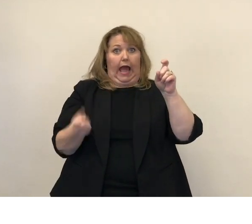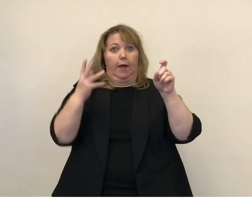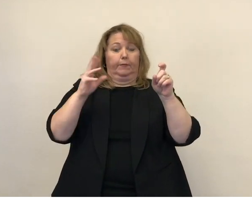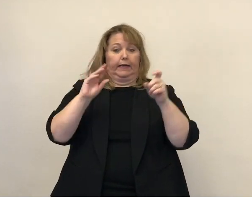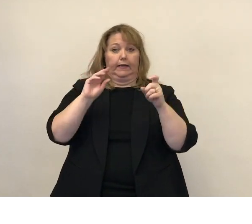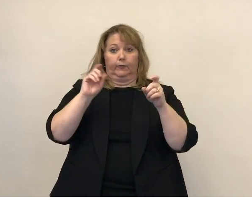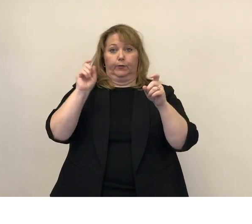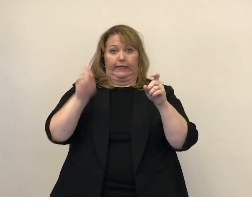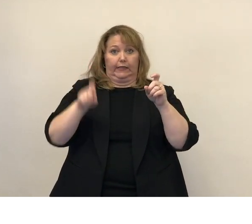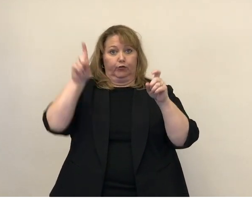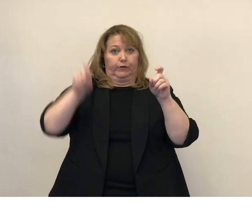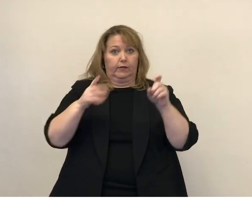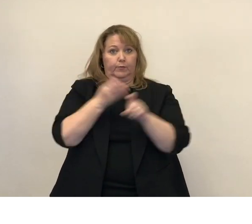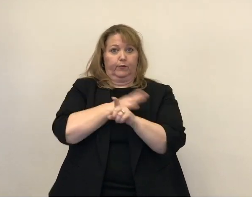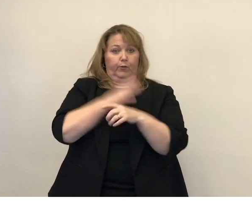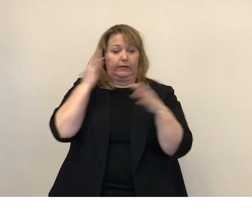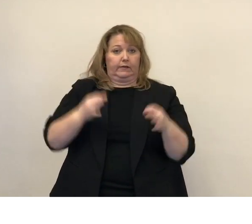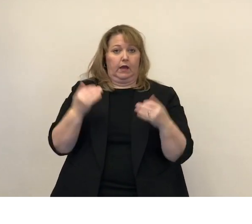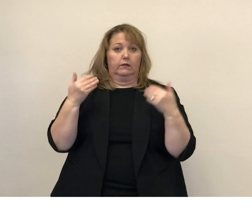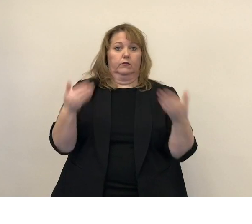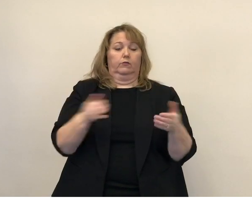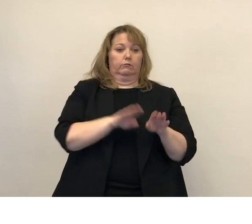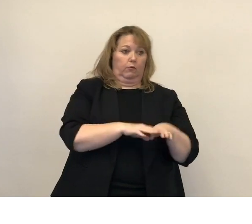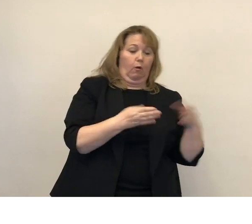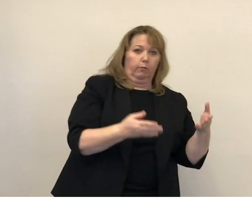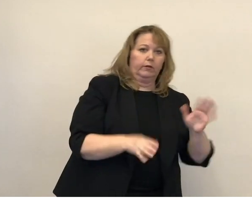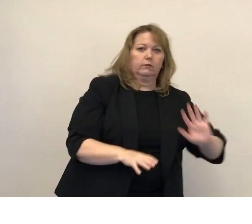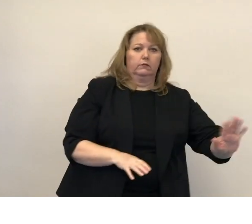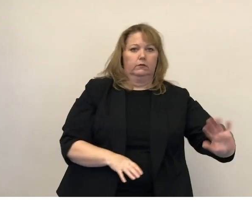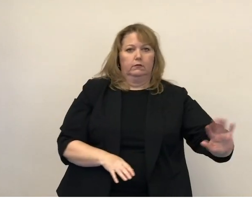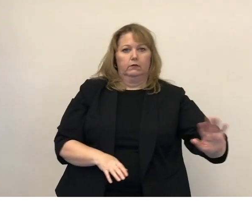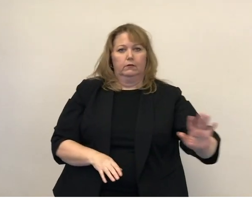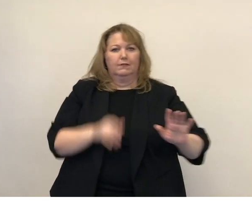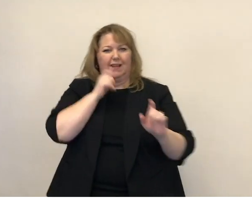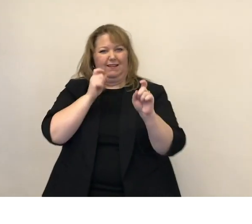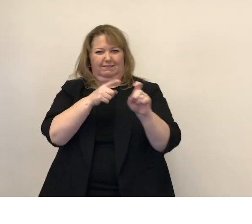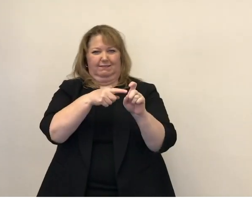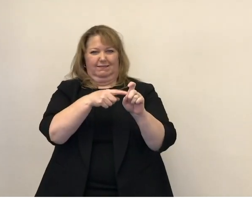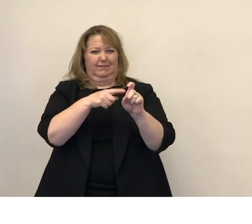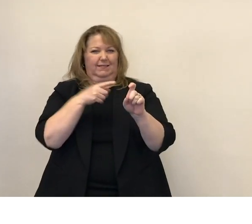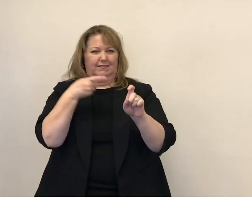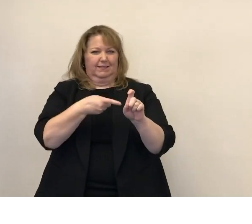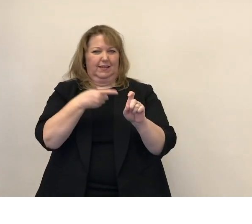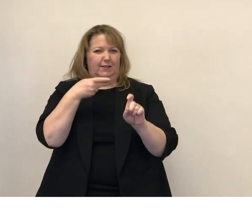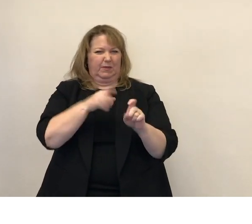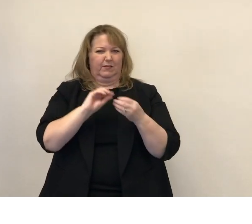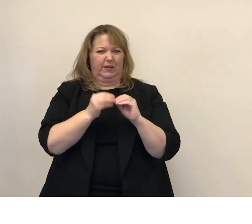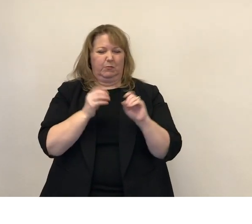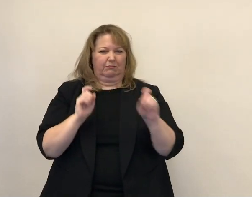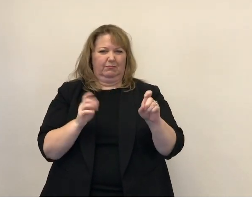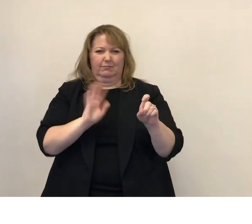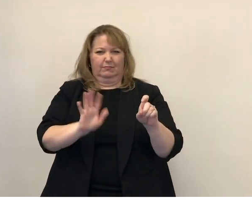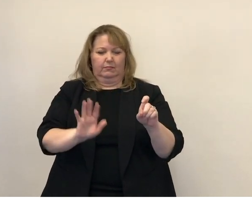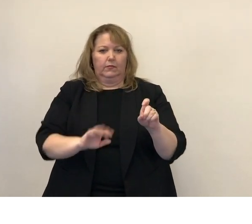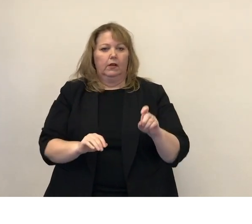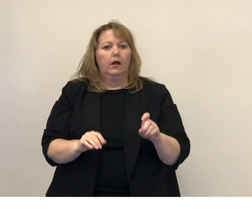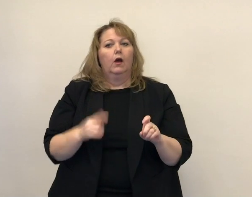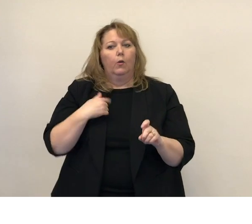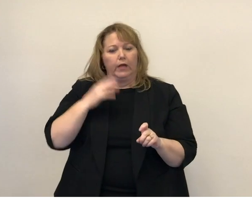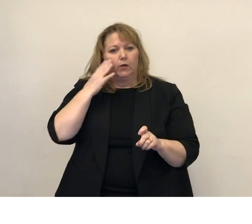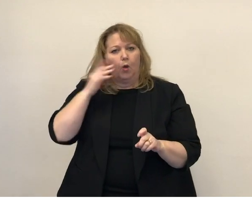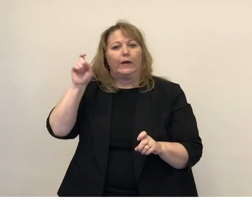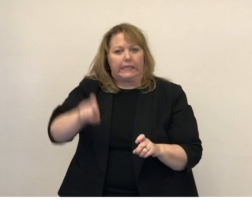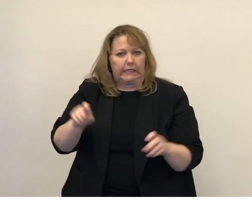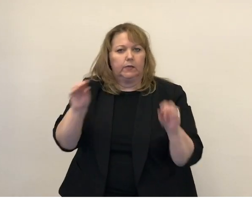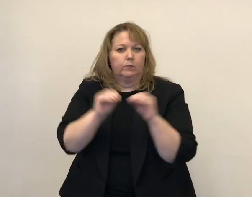need to determine whether or not the coast is clear, so to speak. We know we need more testing, and we're getting more testing. Now,